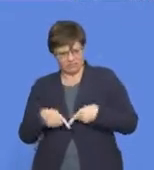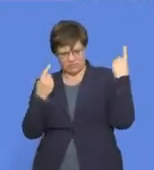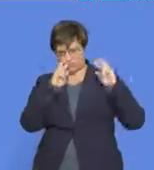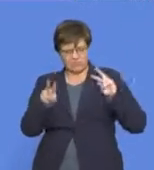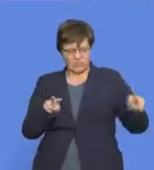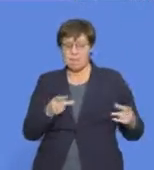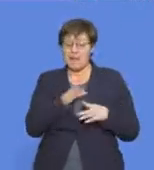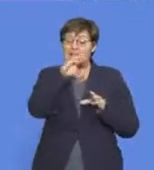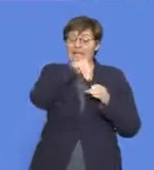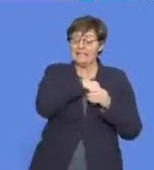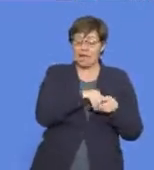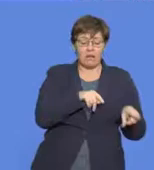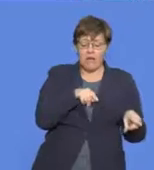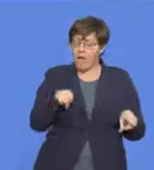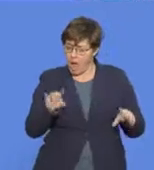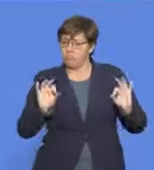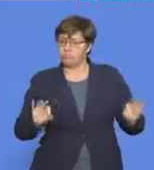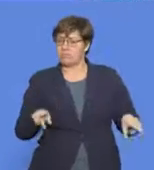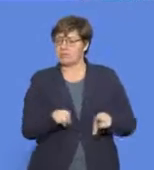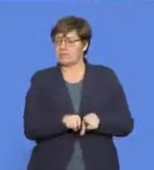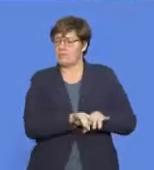might be something inside their bodies that is common.